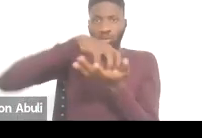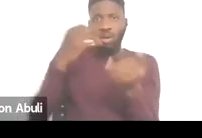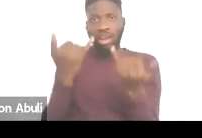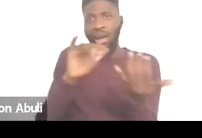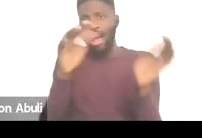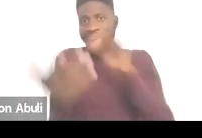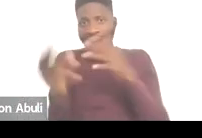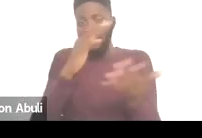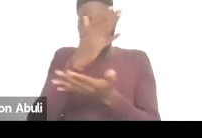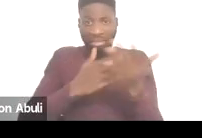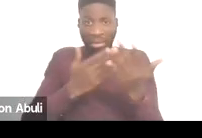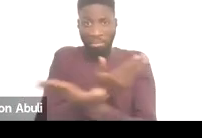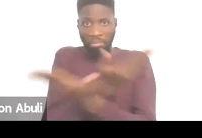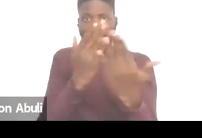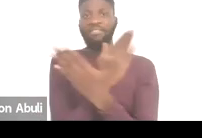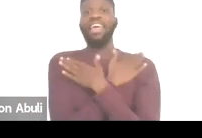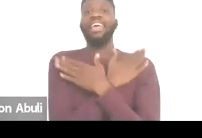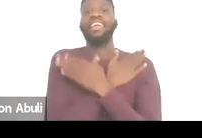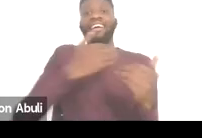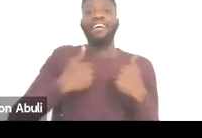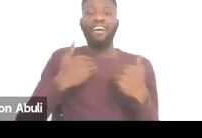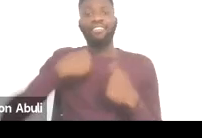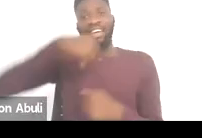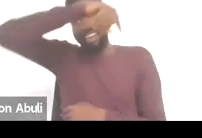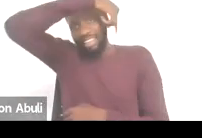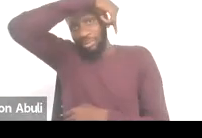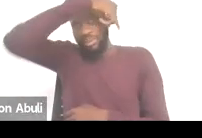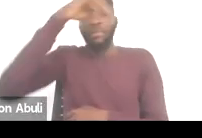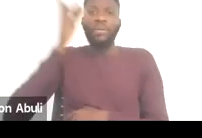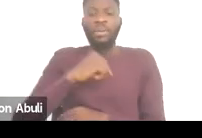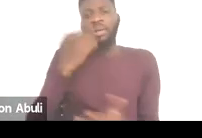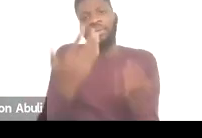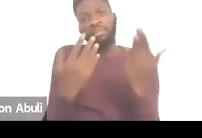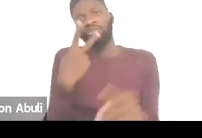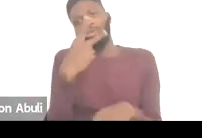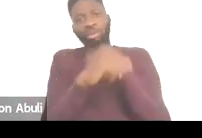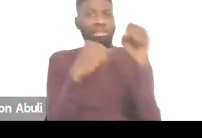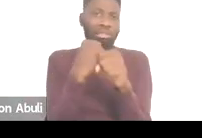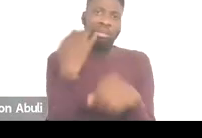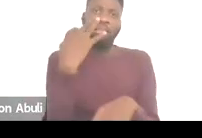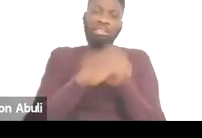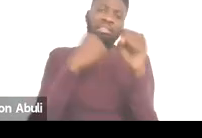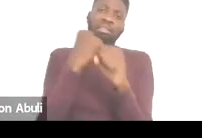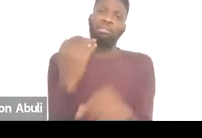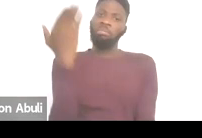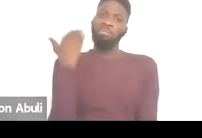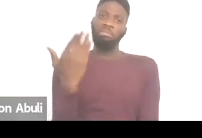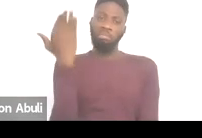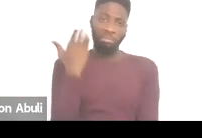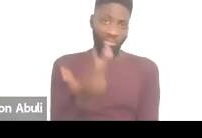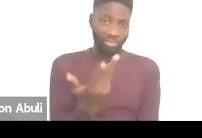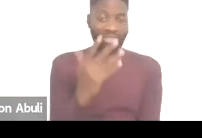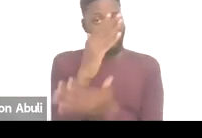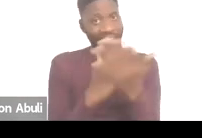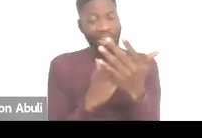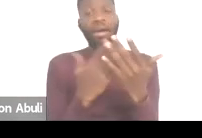friends that graduated years, like 2 years ago, 3 years ago. I've met people that graduated